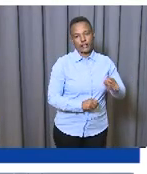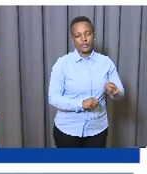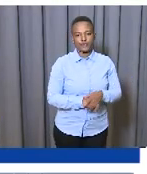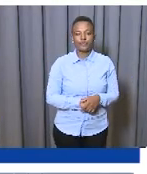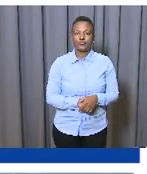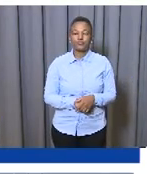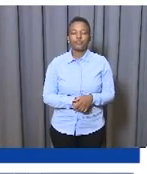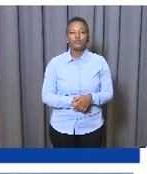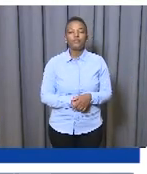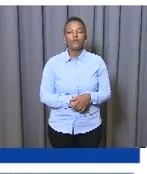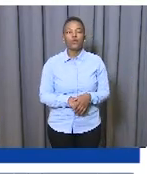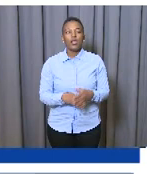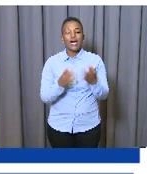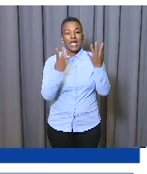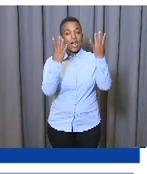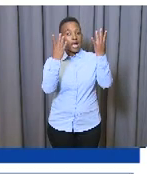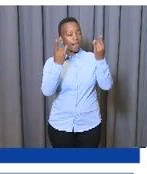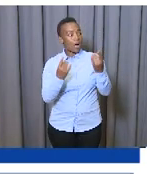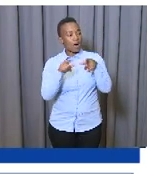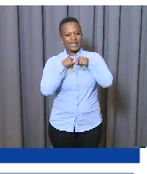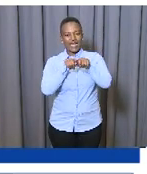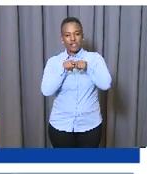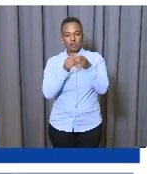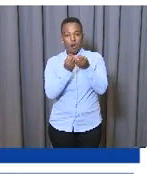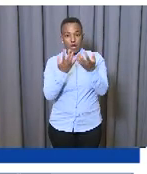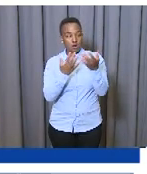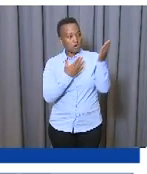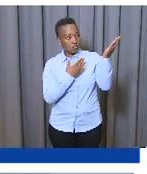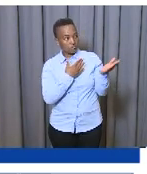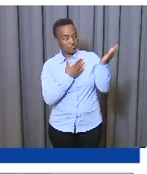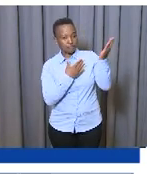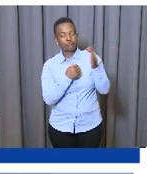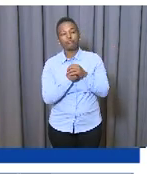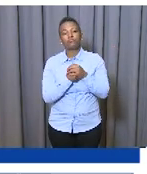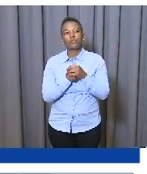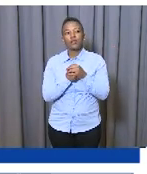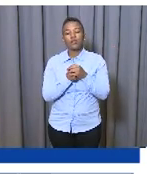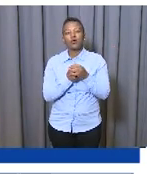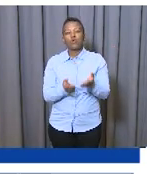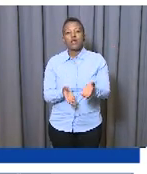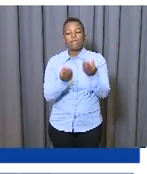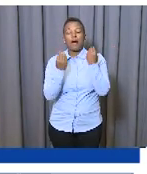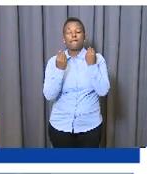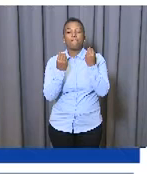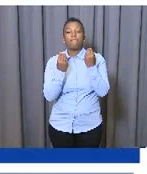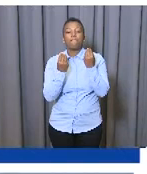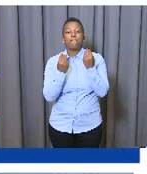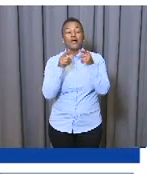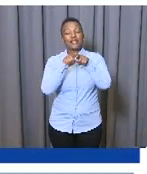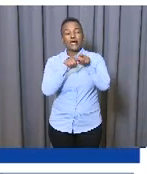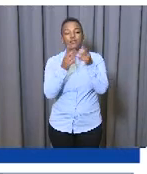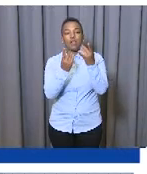Now, these are the latest figures on testing. And I want to say to you, the source is the National Health Laboratory